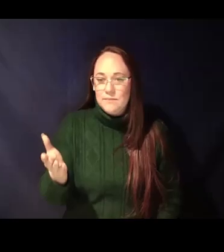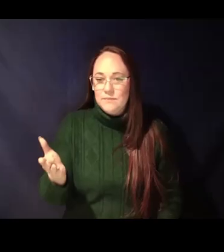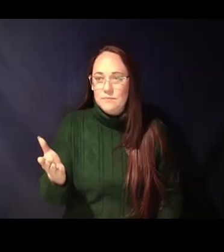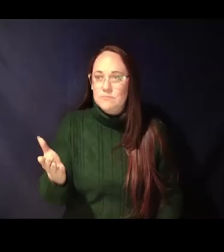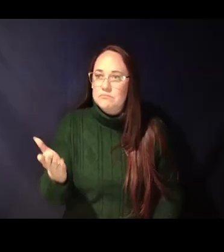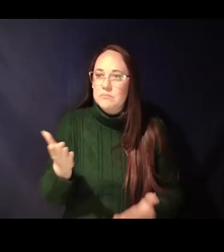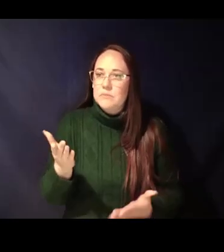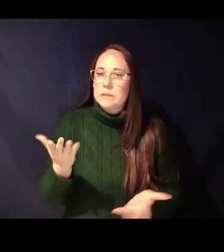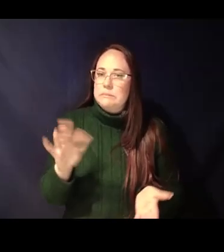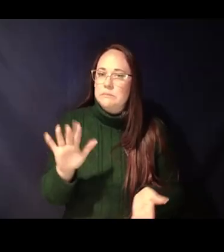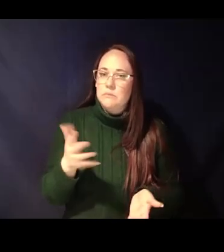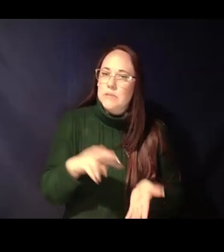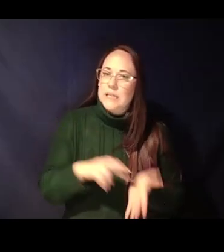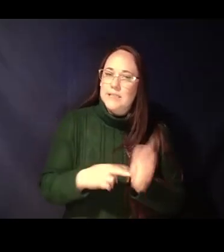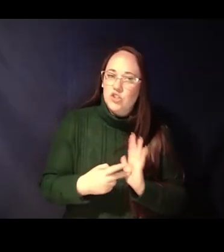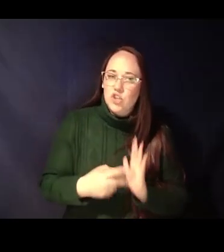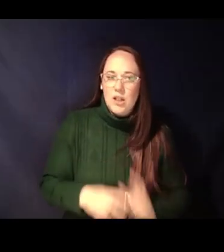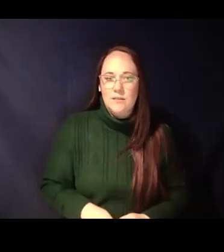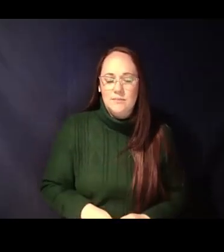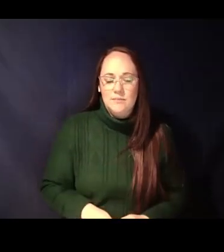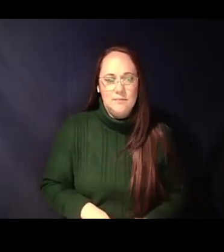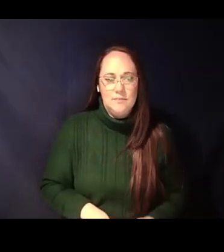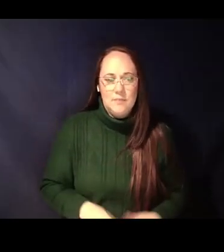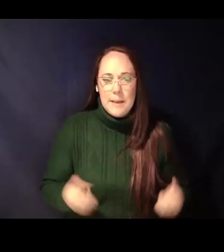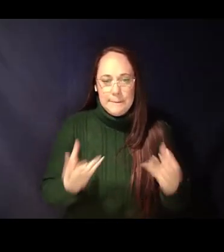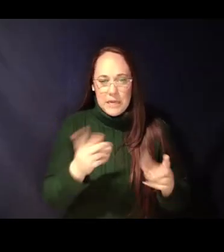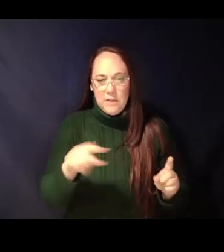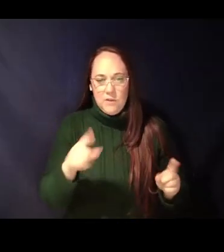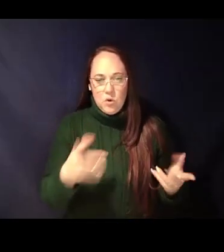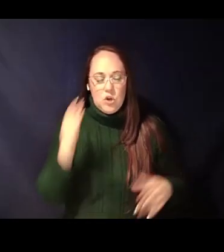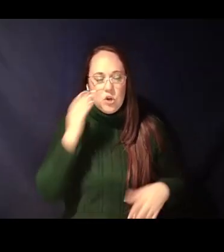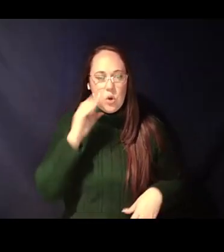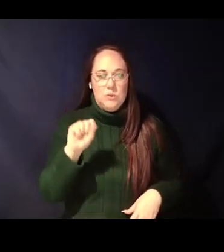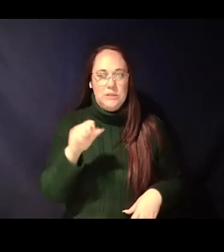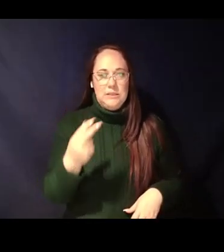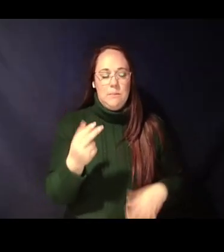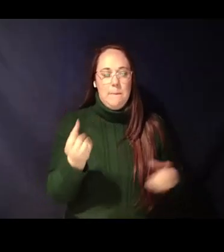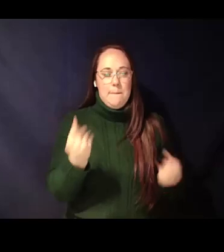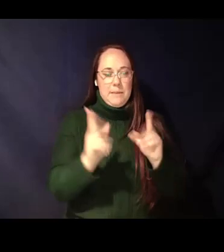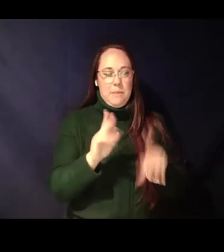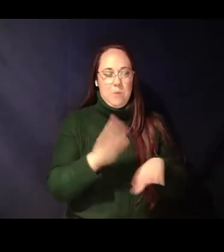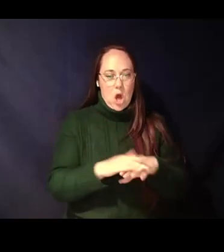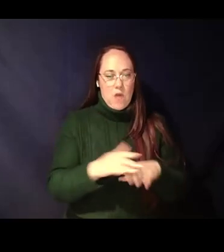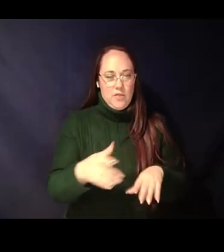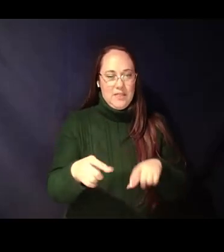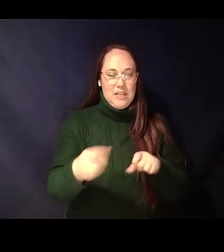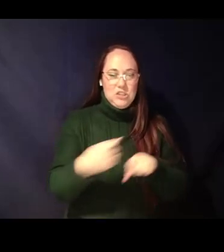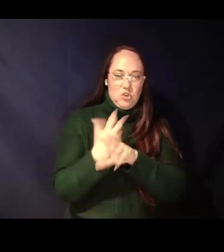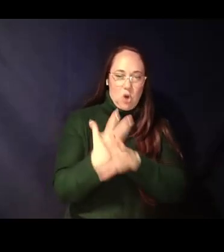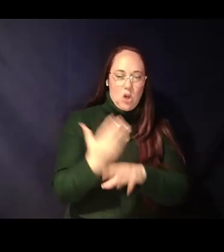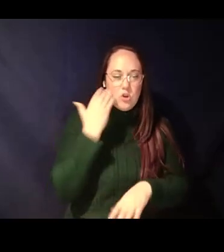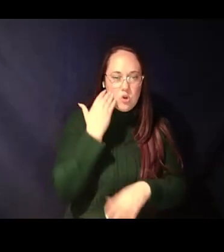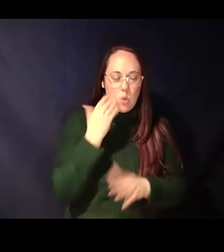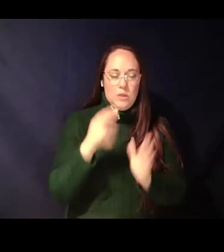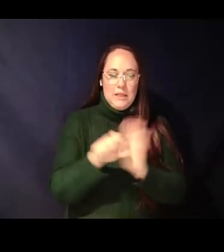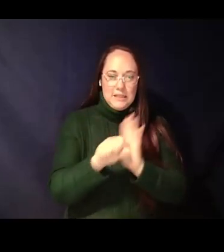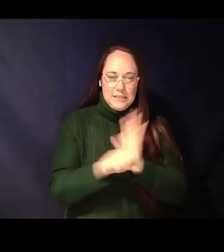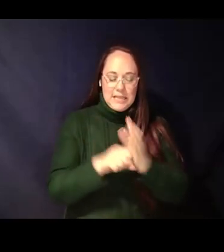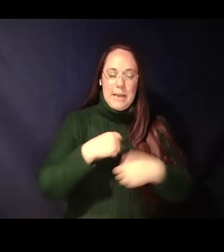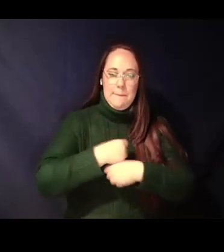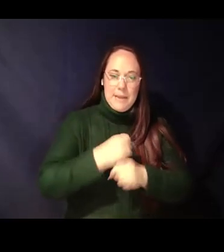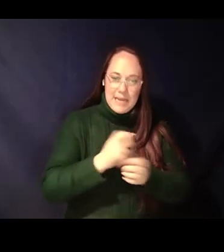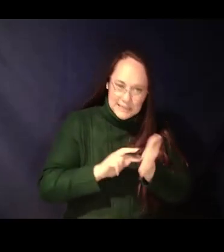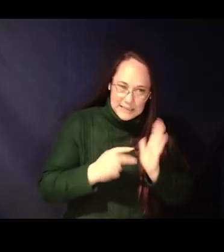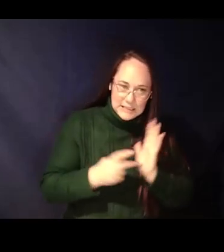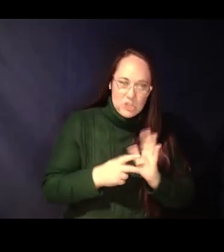intentional. I mean, as many of you know, stakeholders on this call, the state has made intentional investments to